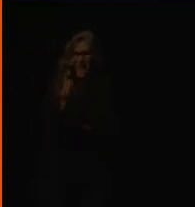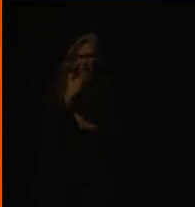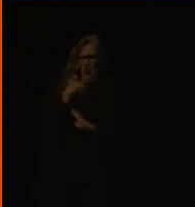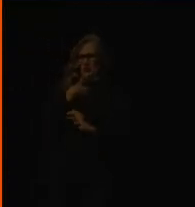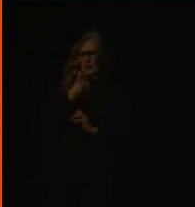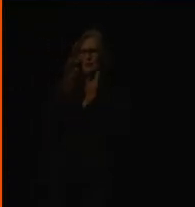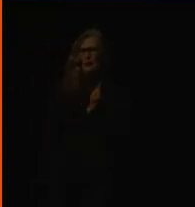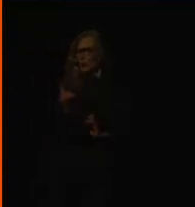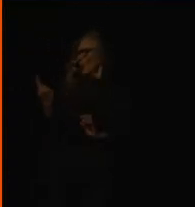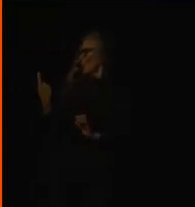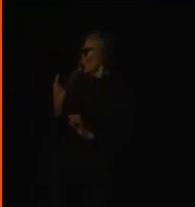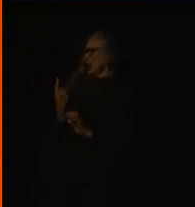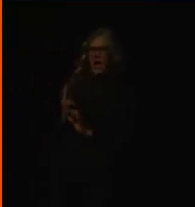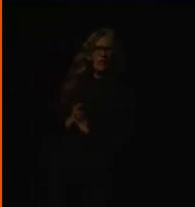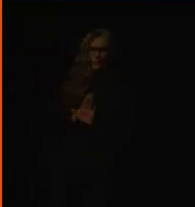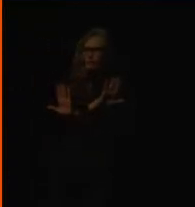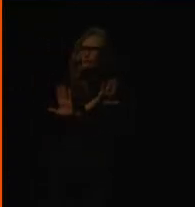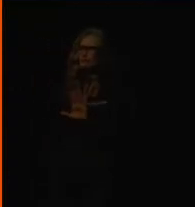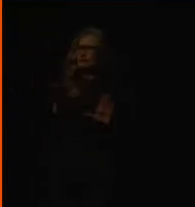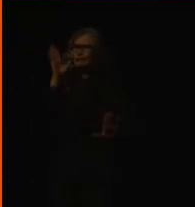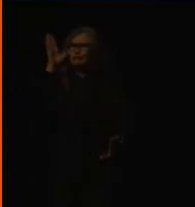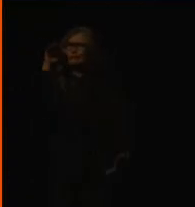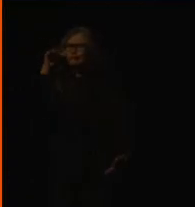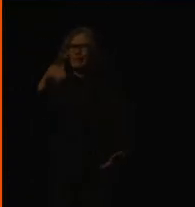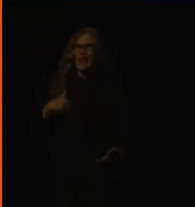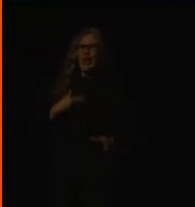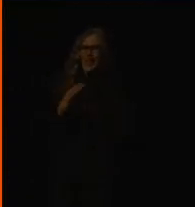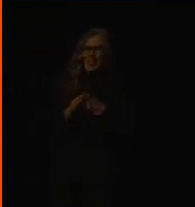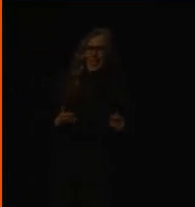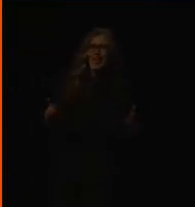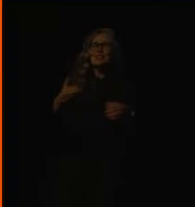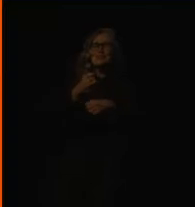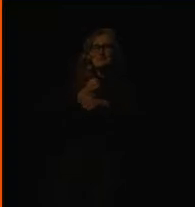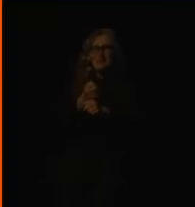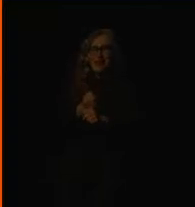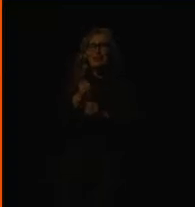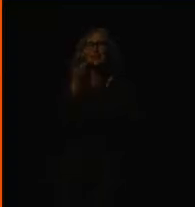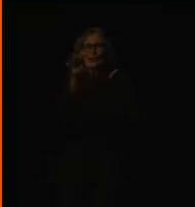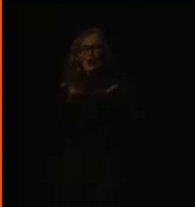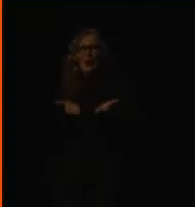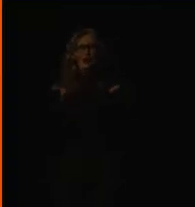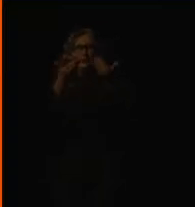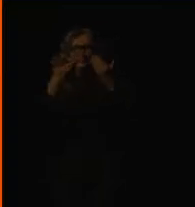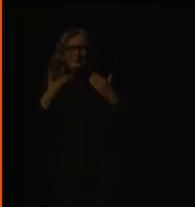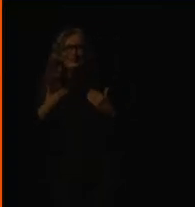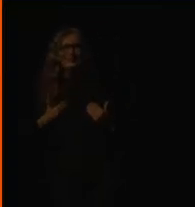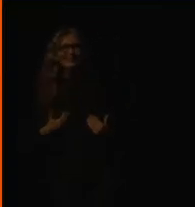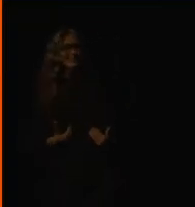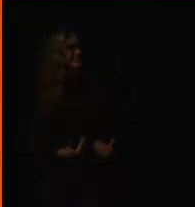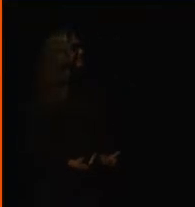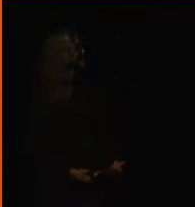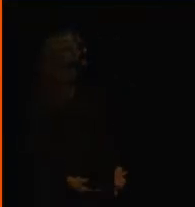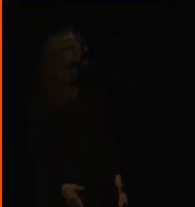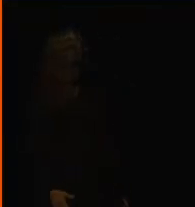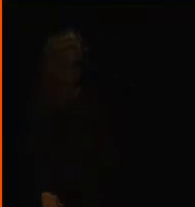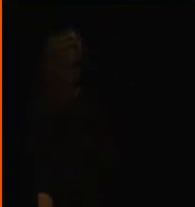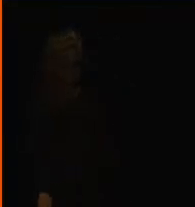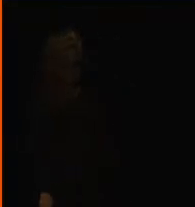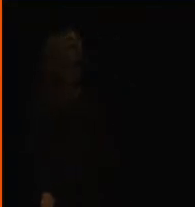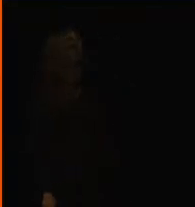turn back. This land was made for you and me.